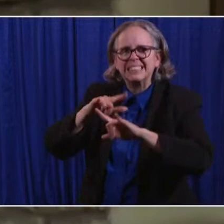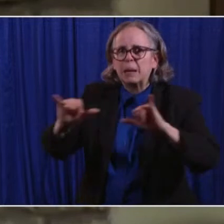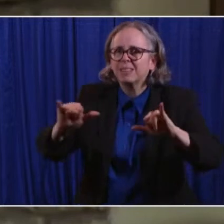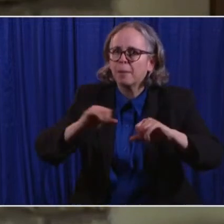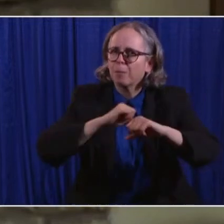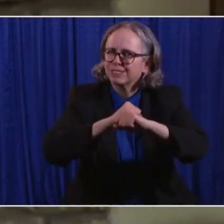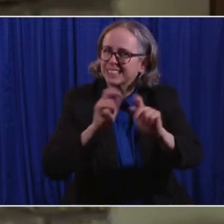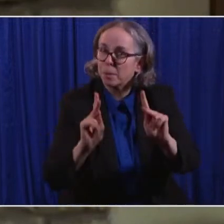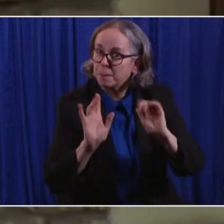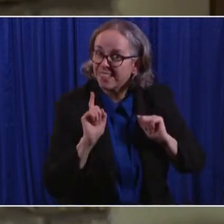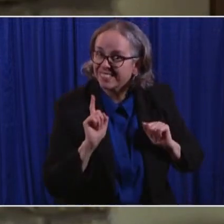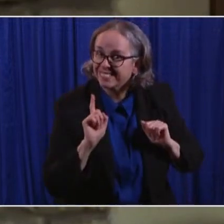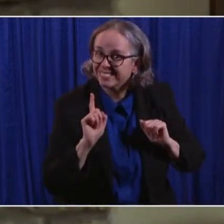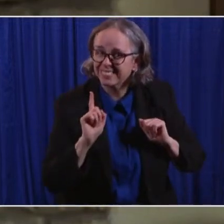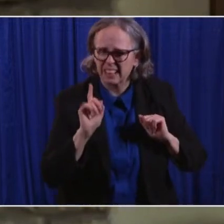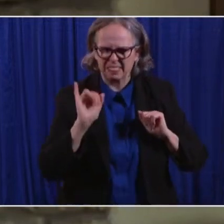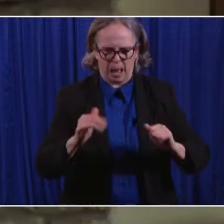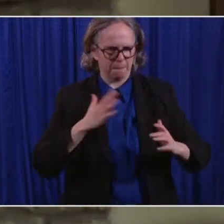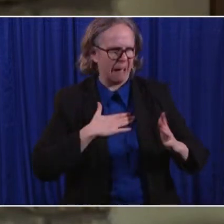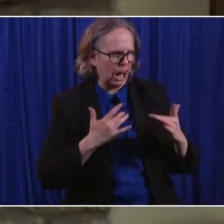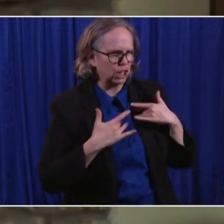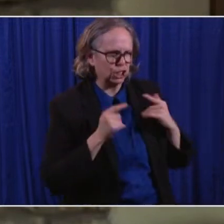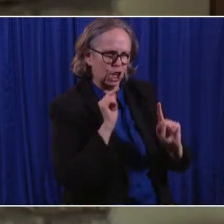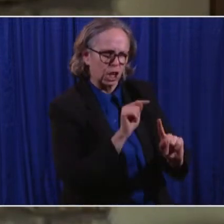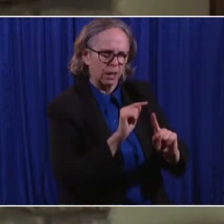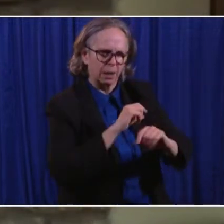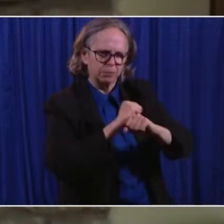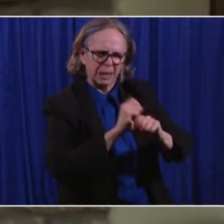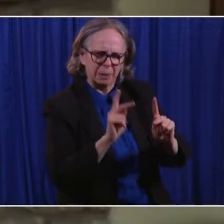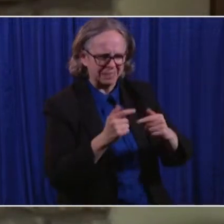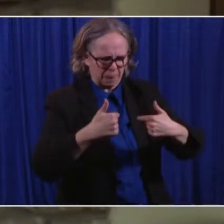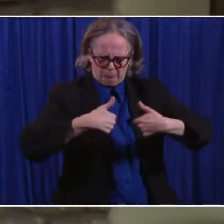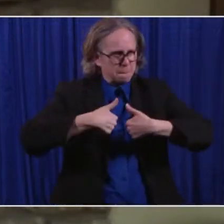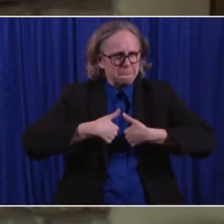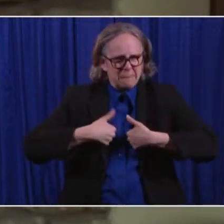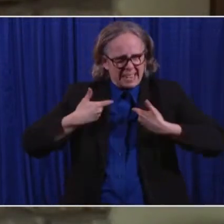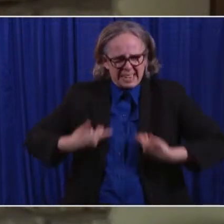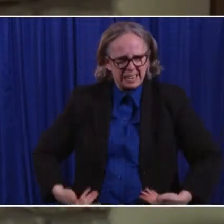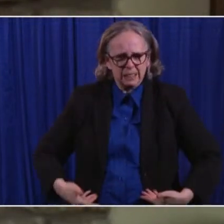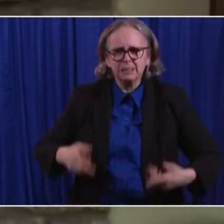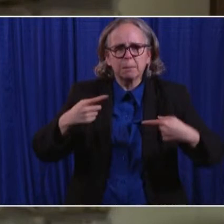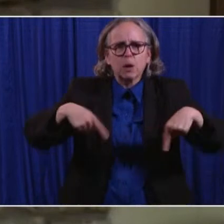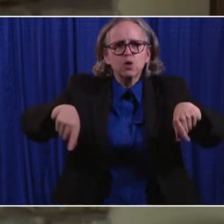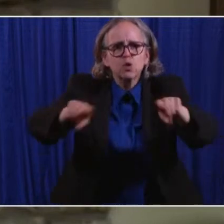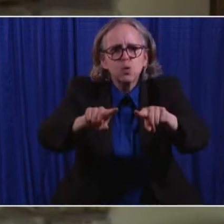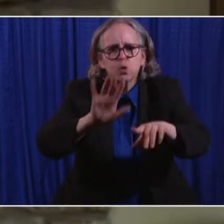concerned about. It's not about me. It's about protecting the people of Ohio.